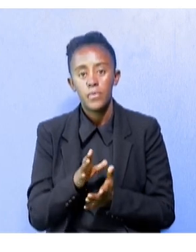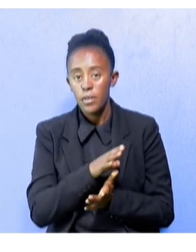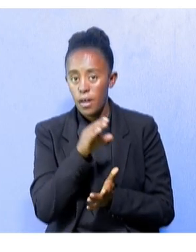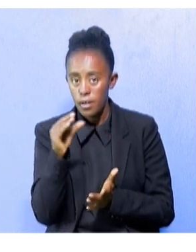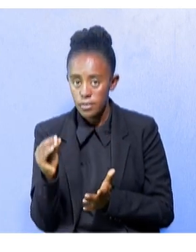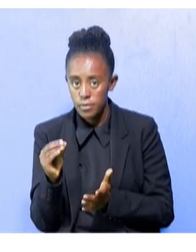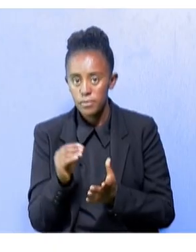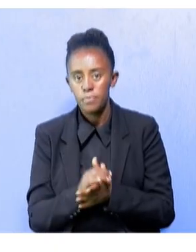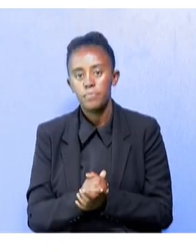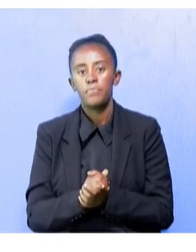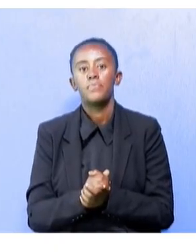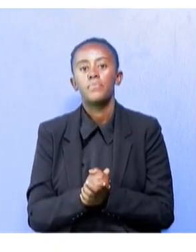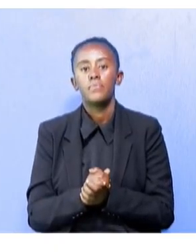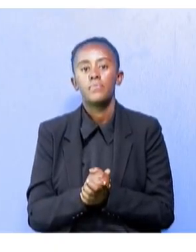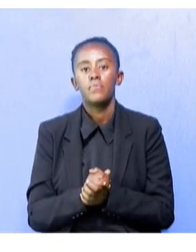and